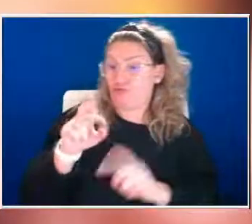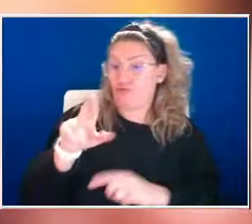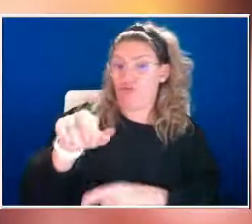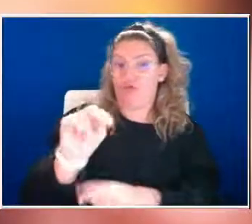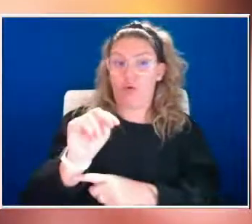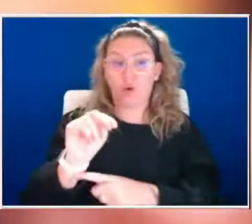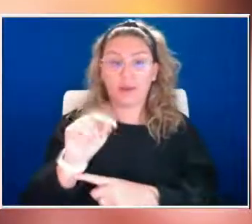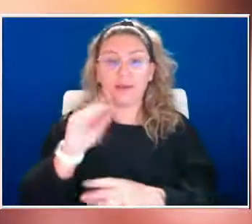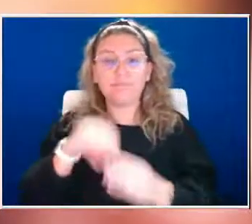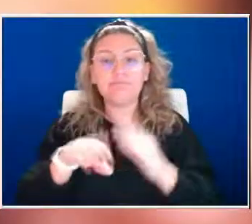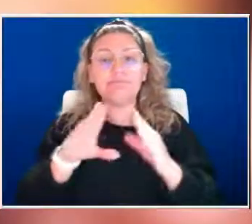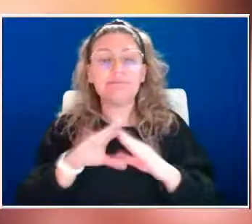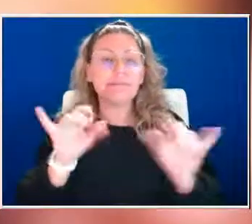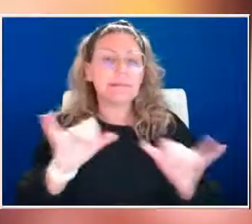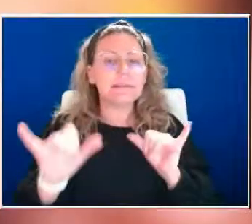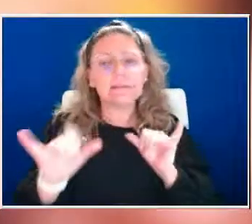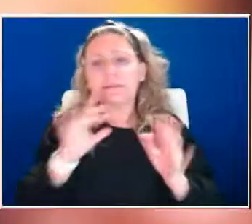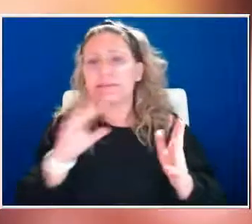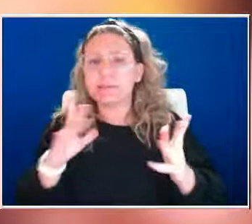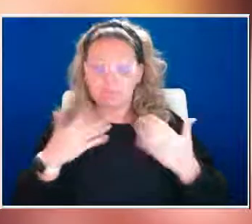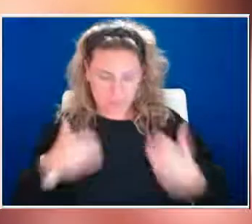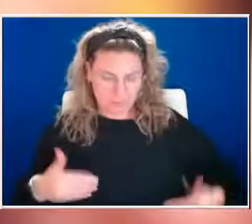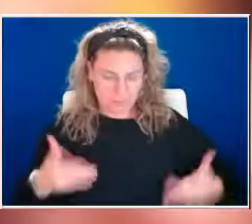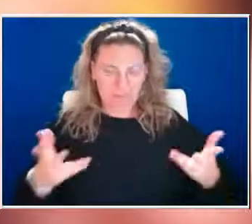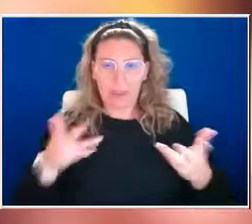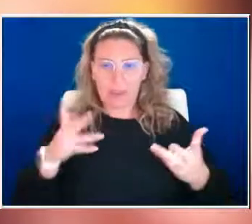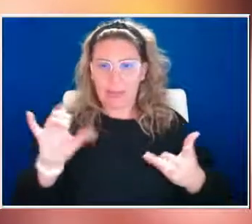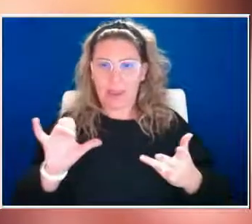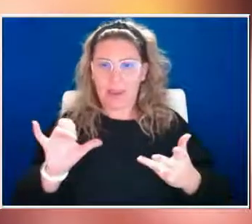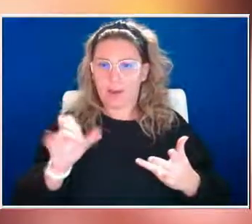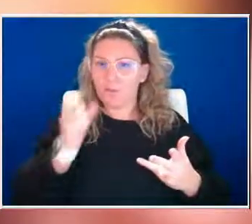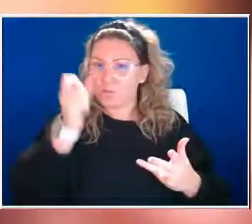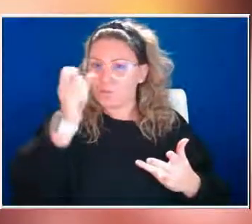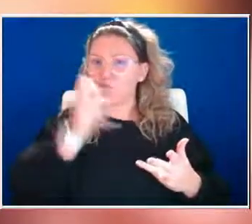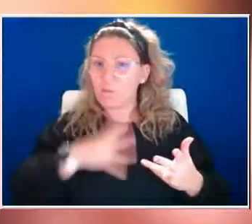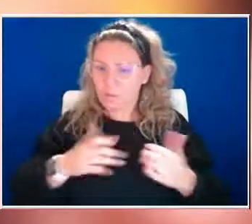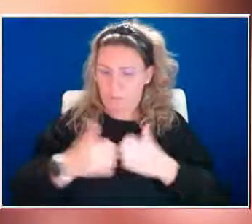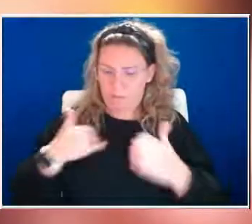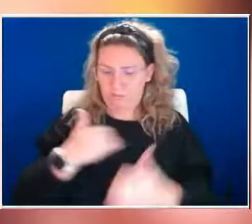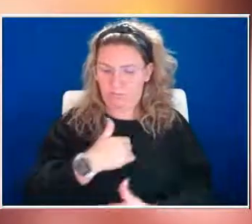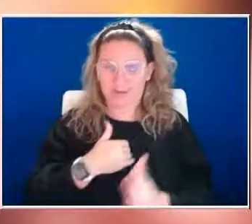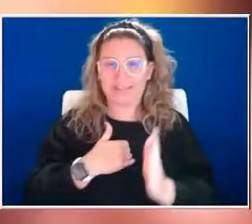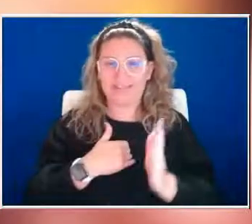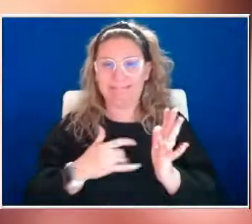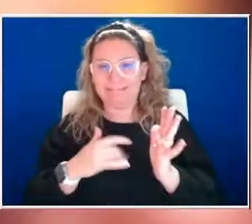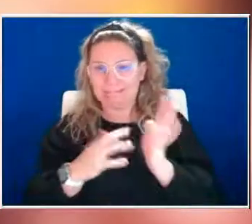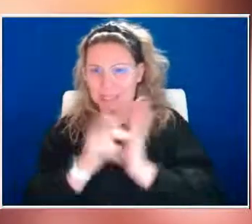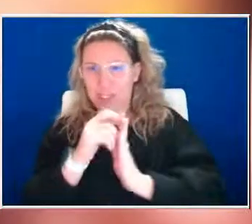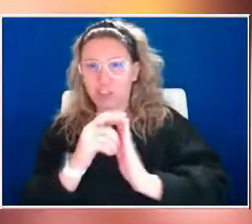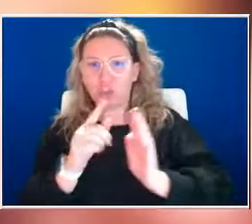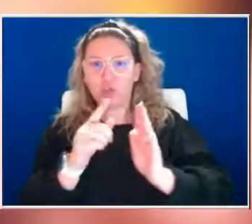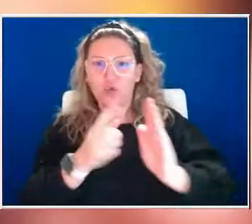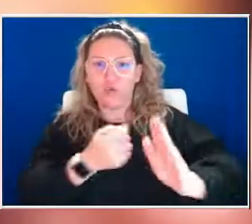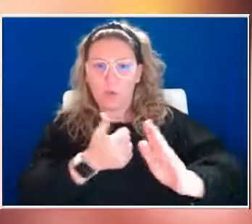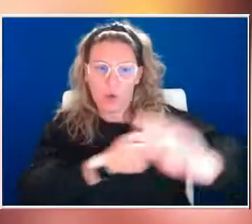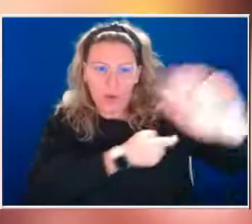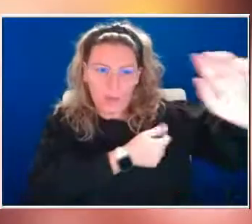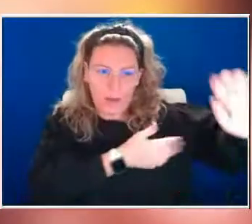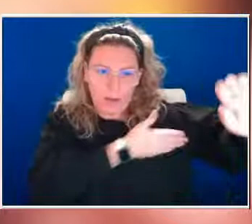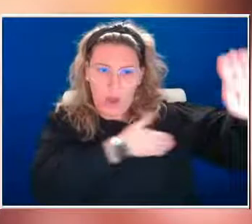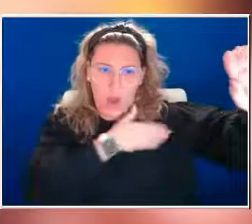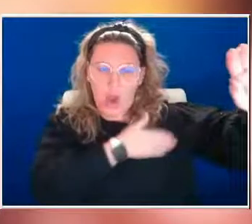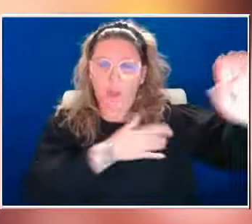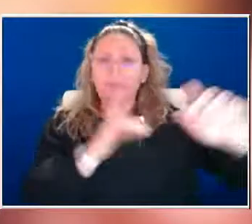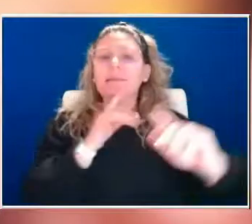a similar fashion to how women with breast cancer have their lymph nodes removed from their armpit area. And so by that